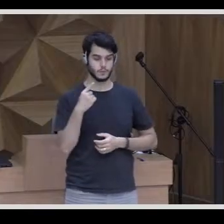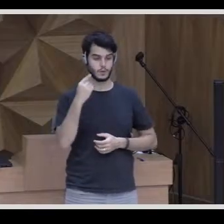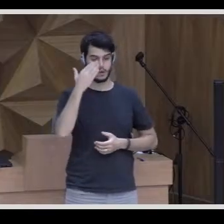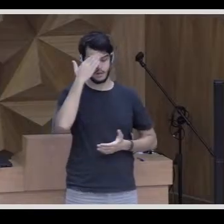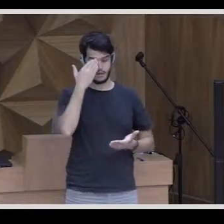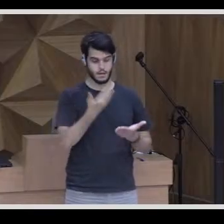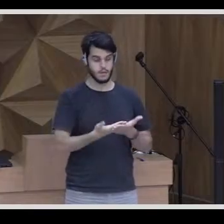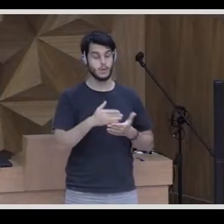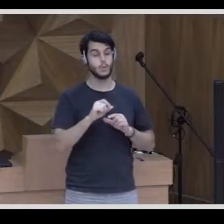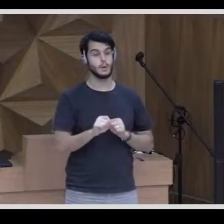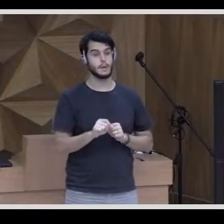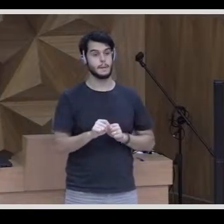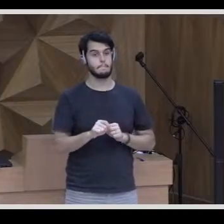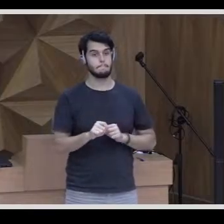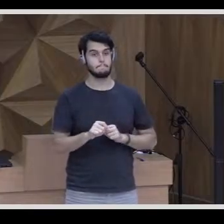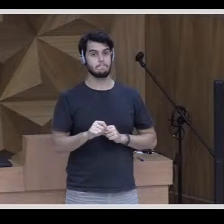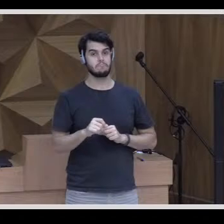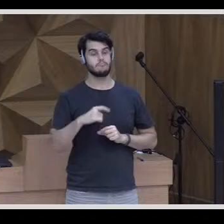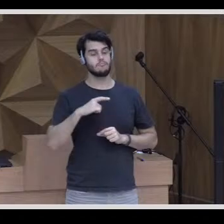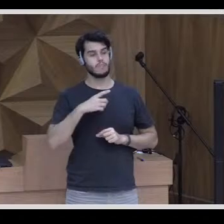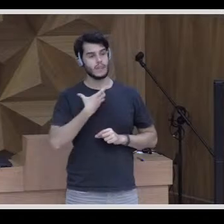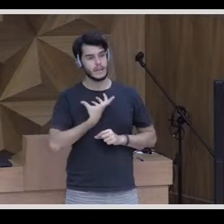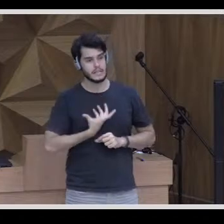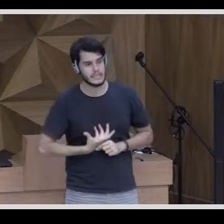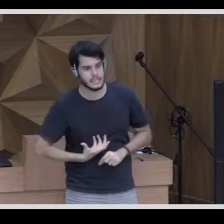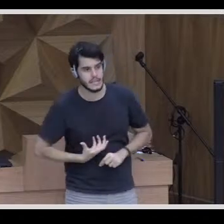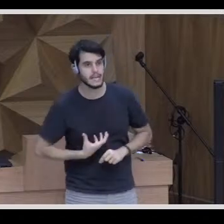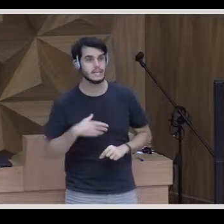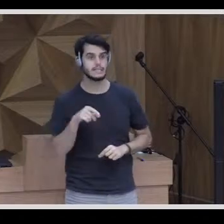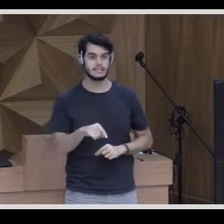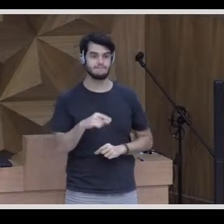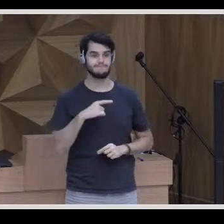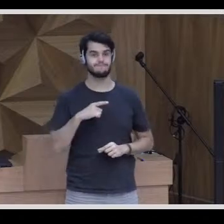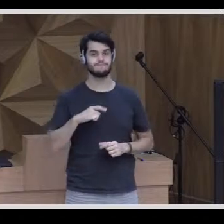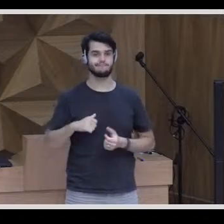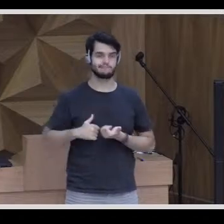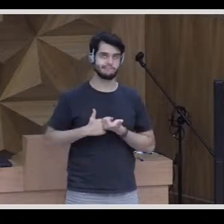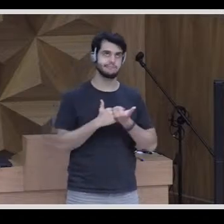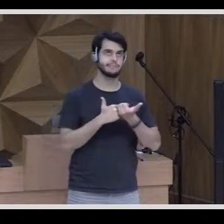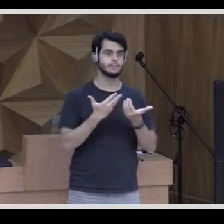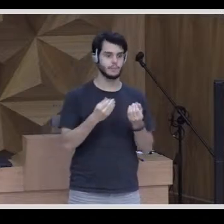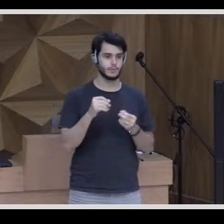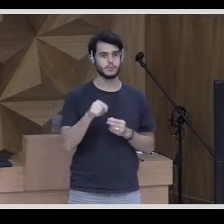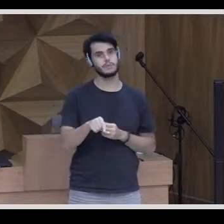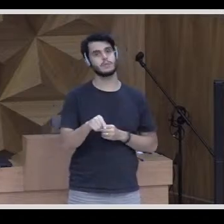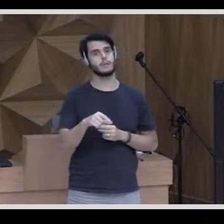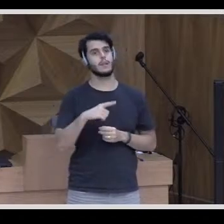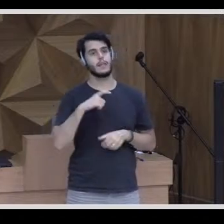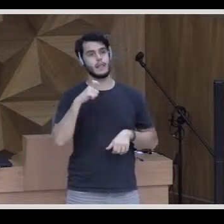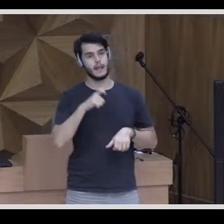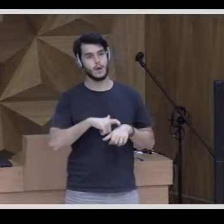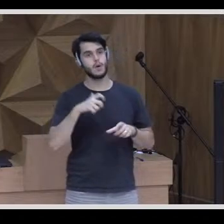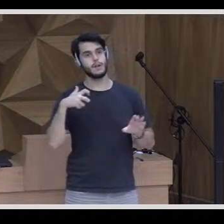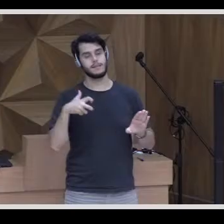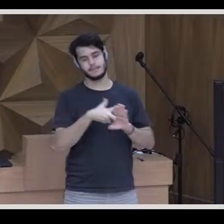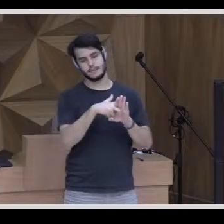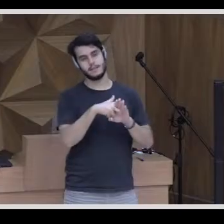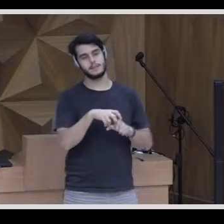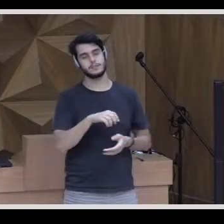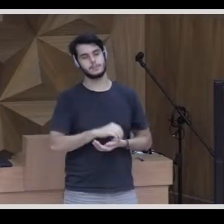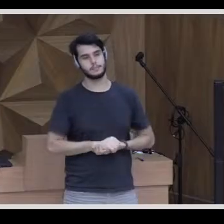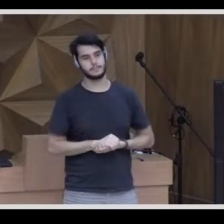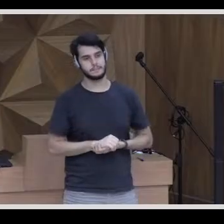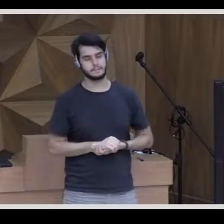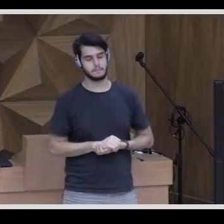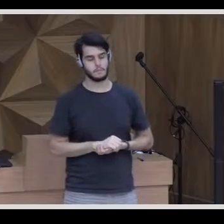tiredness was a huge contributor to the accident rate. It was meaning that people's reactions were slower